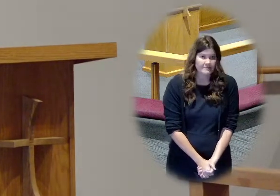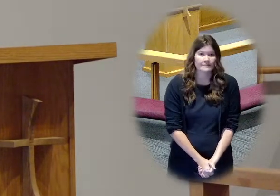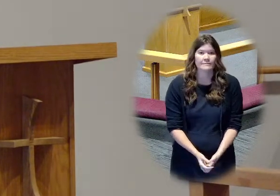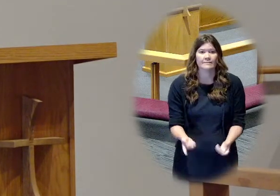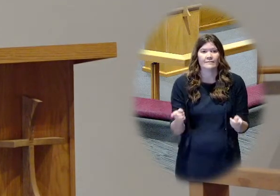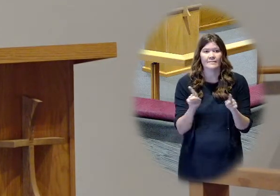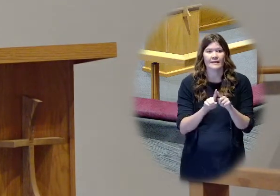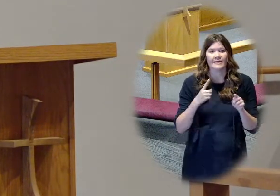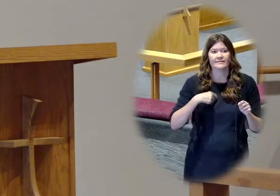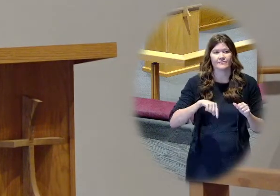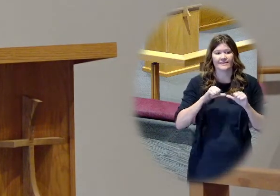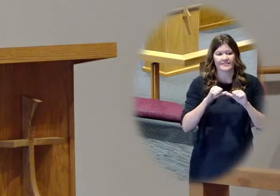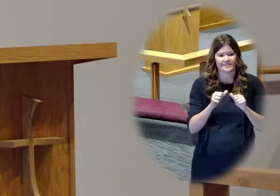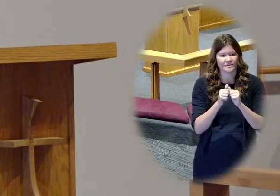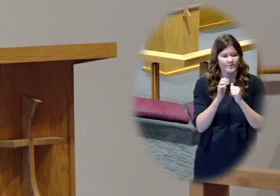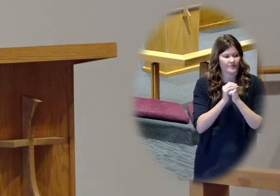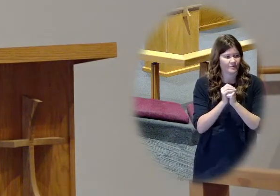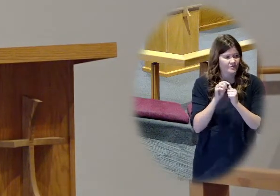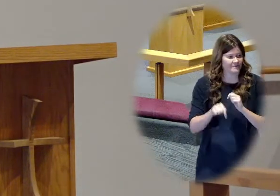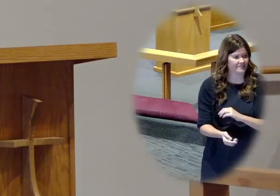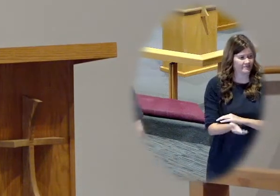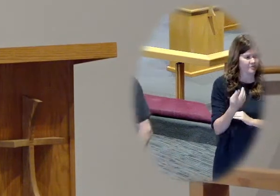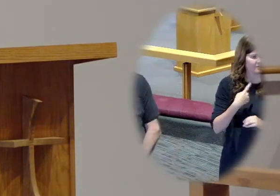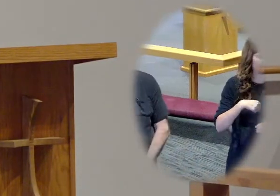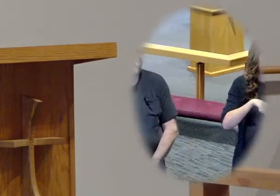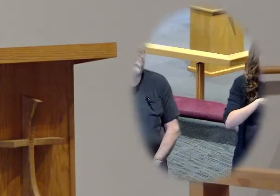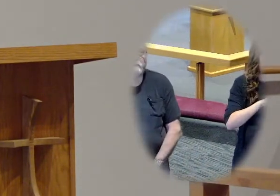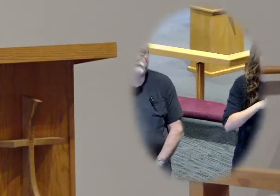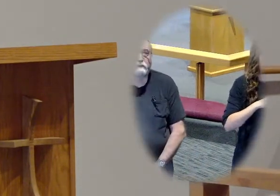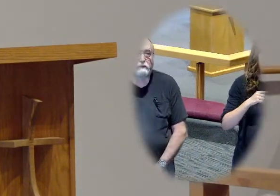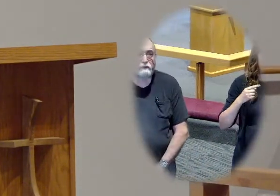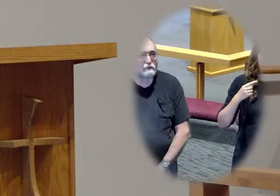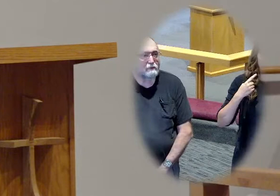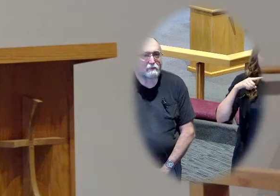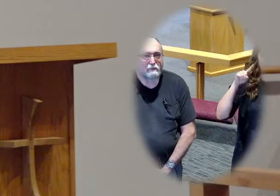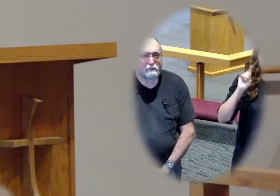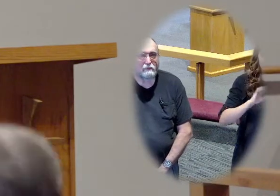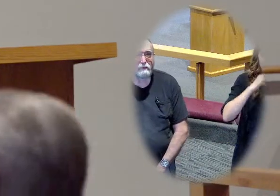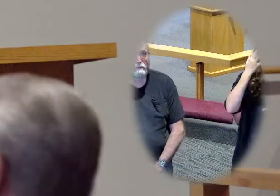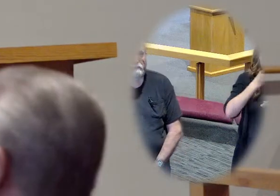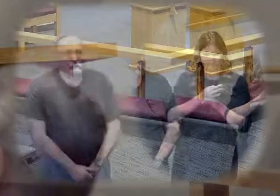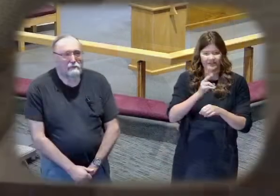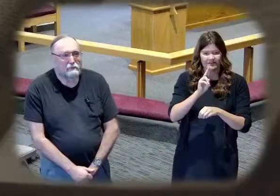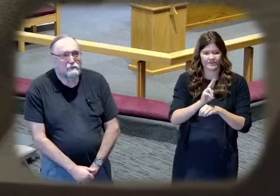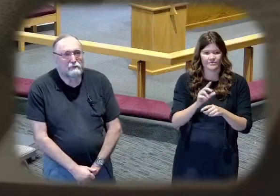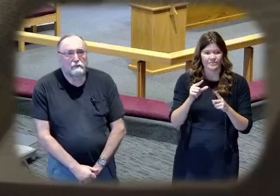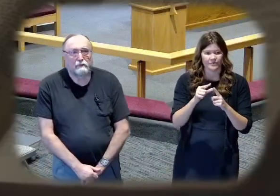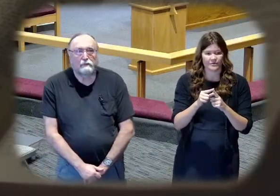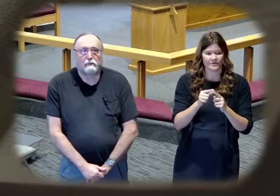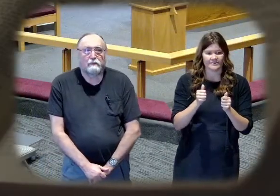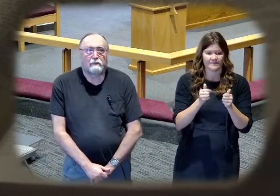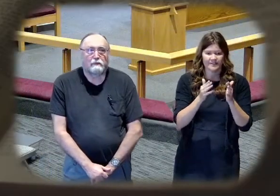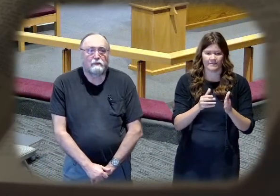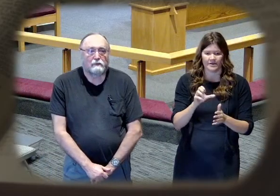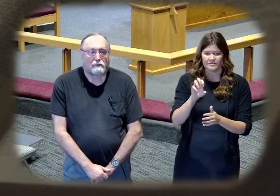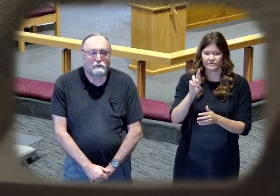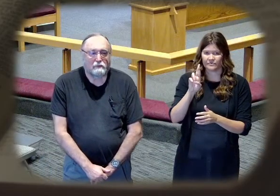As we continue in our worship this morning, we rise and confess our common Christian faith using the words of the Apostles'